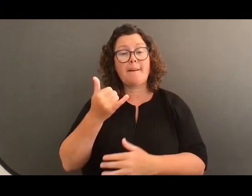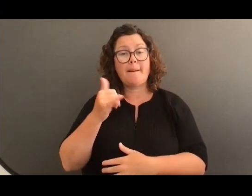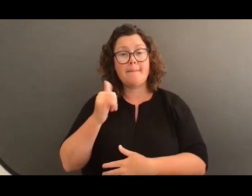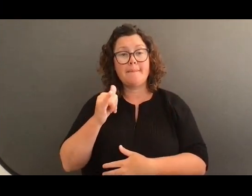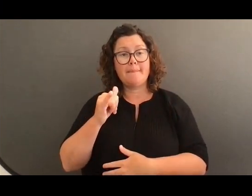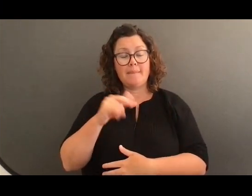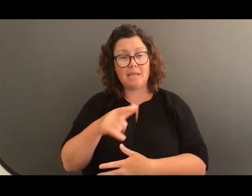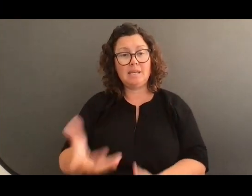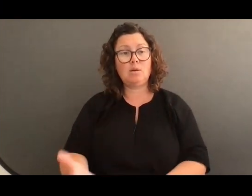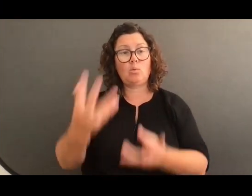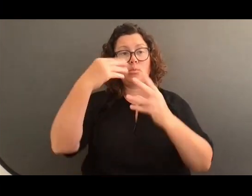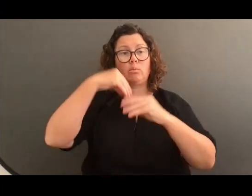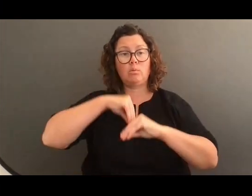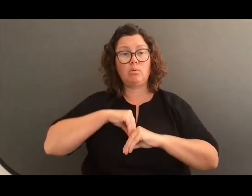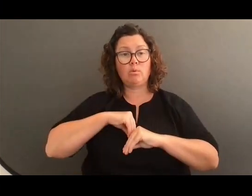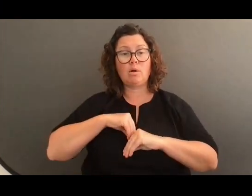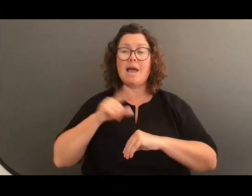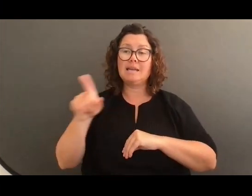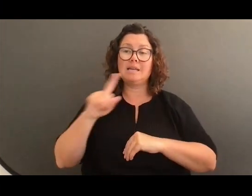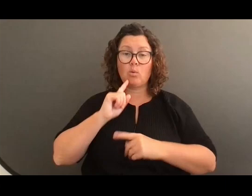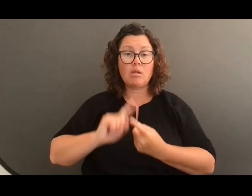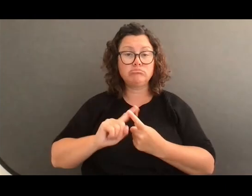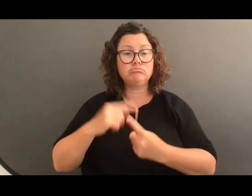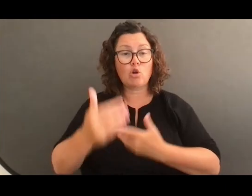and he will go on with that knowledge as well.